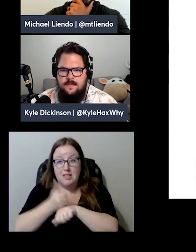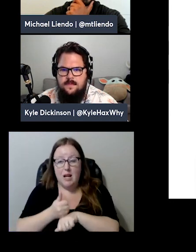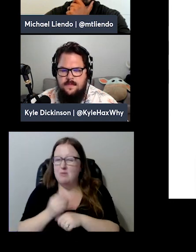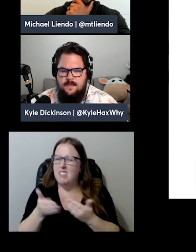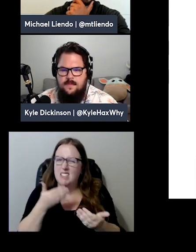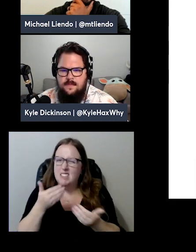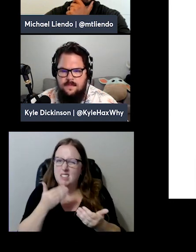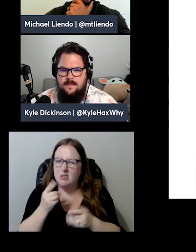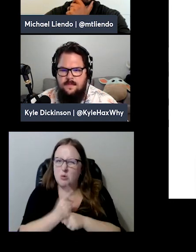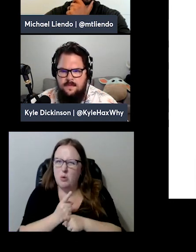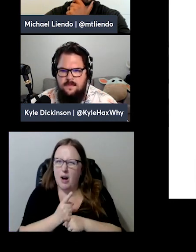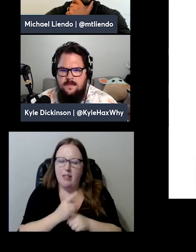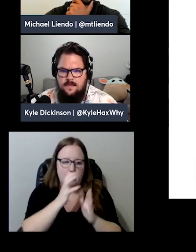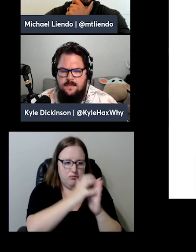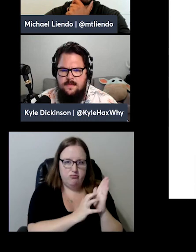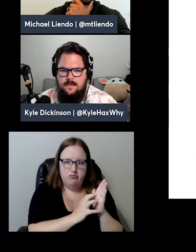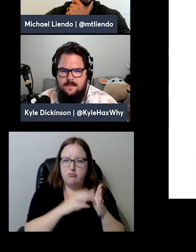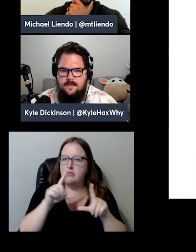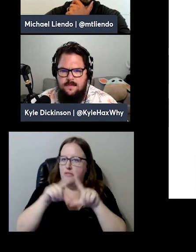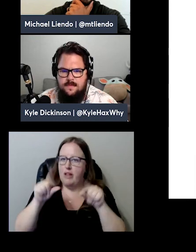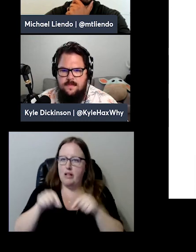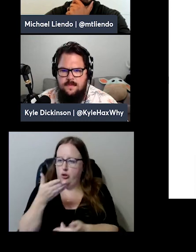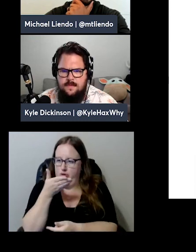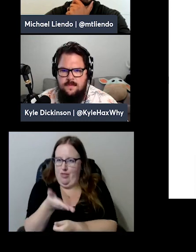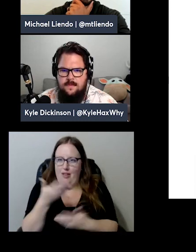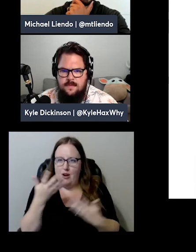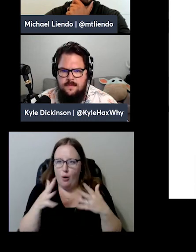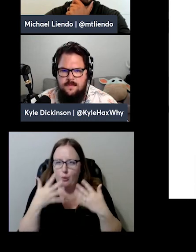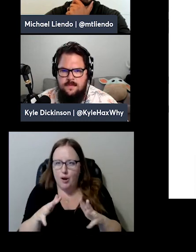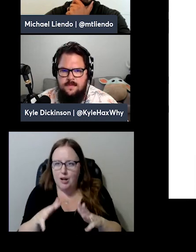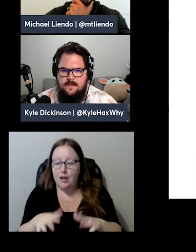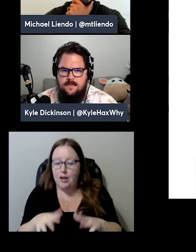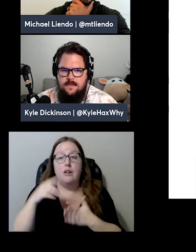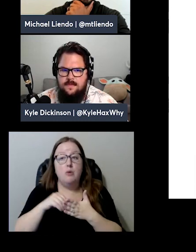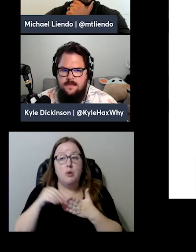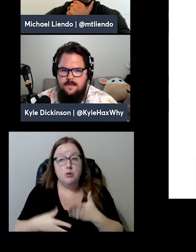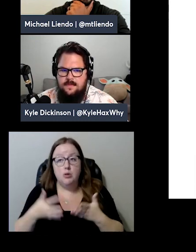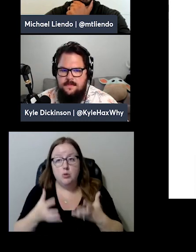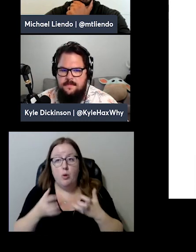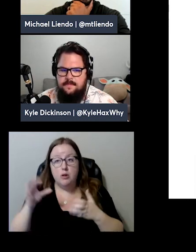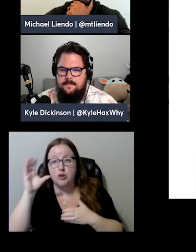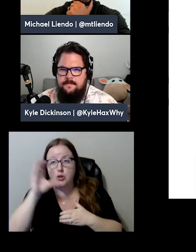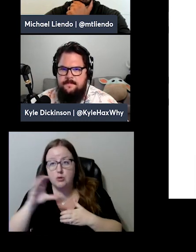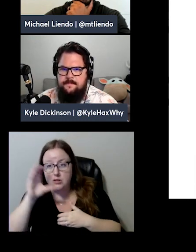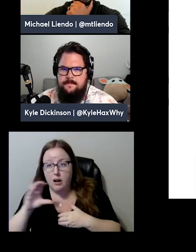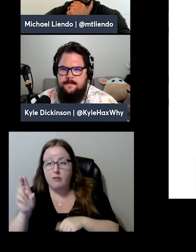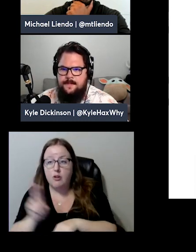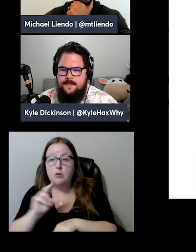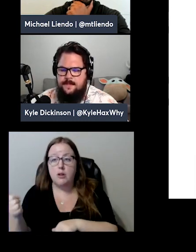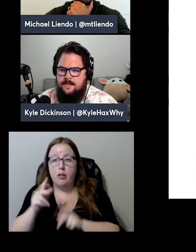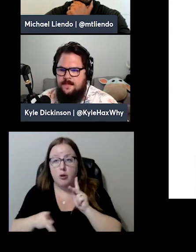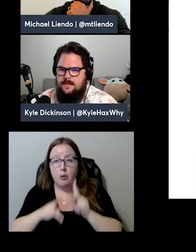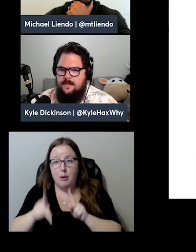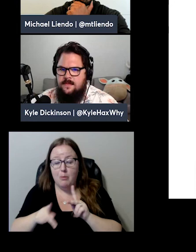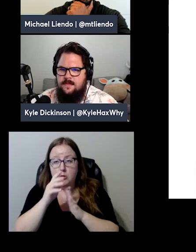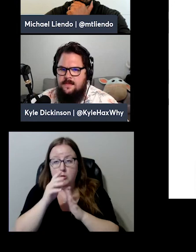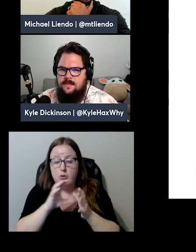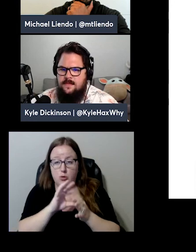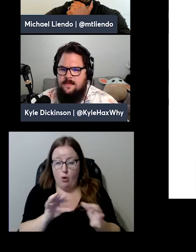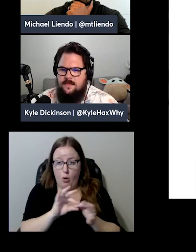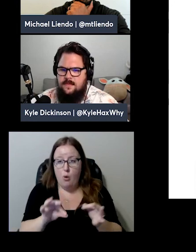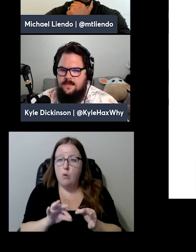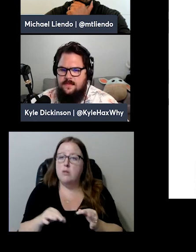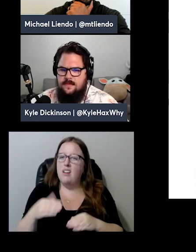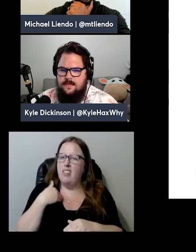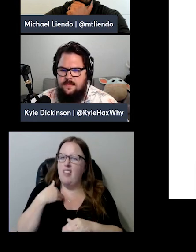in their note and the flashcards are made. And then for the students who want to discover and use other people's notes, there's always a sort of a catalog ready